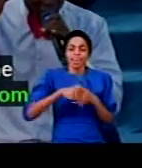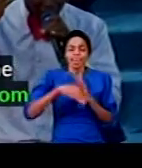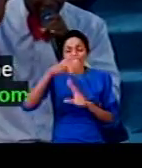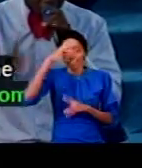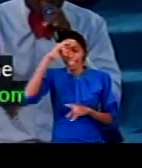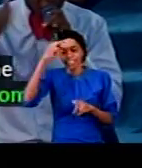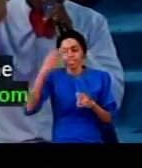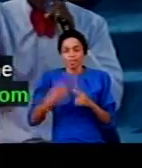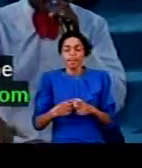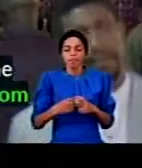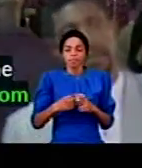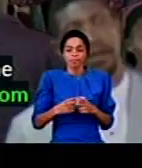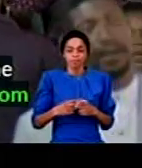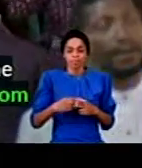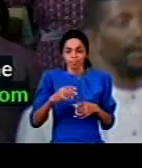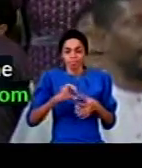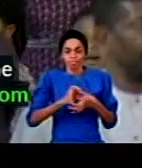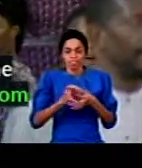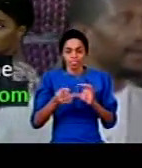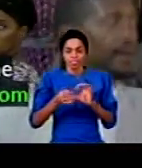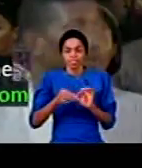Walls are falling in his name.